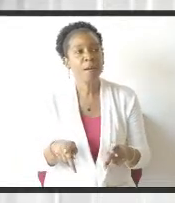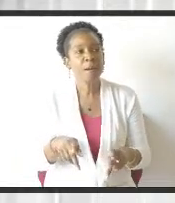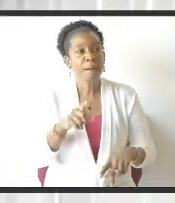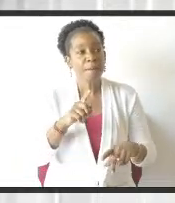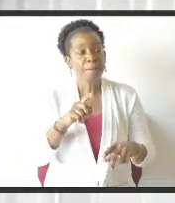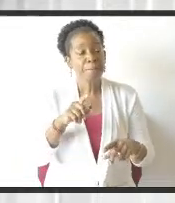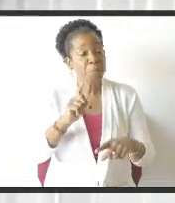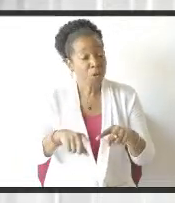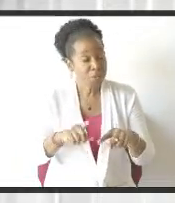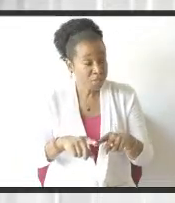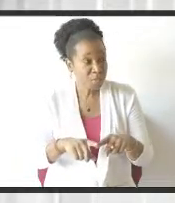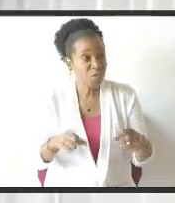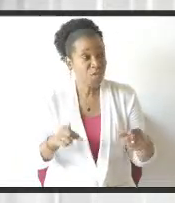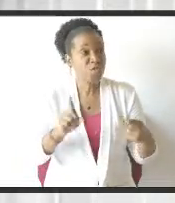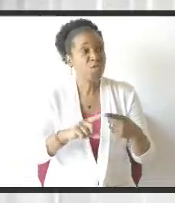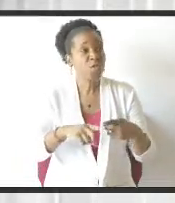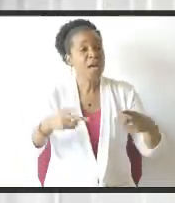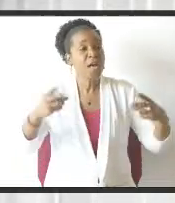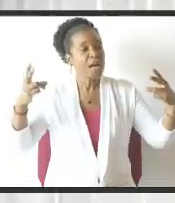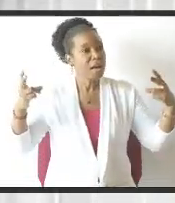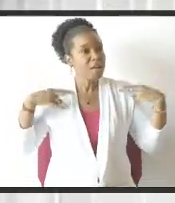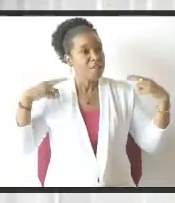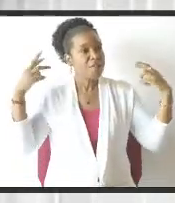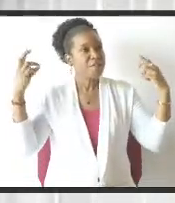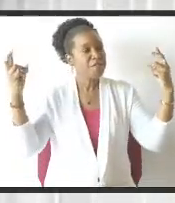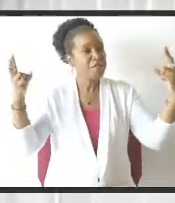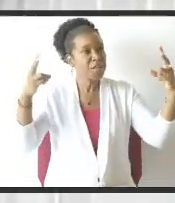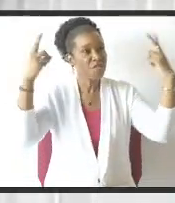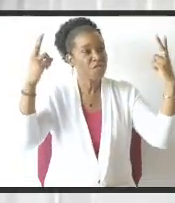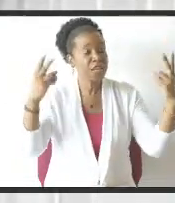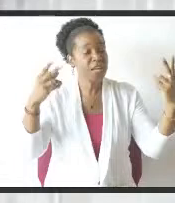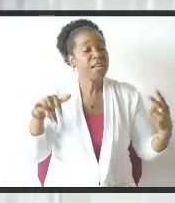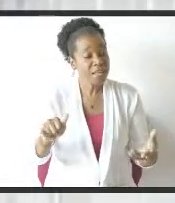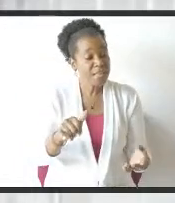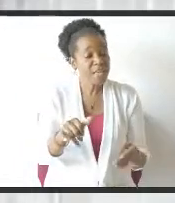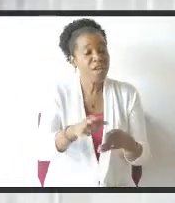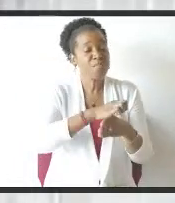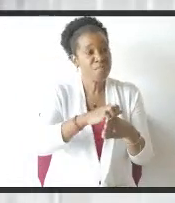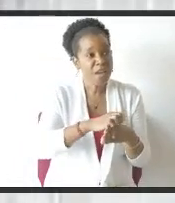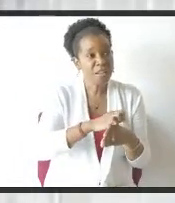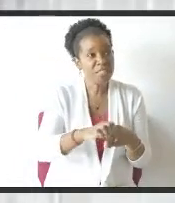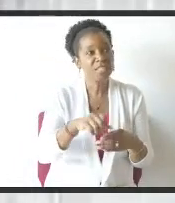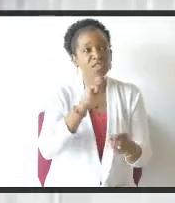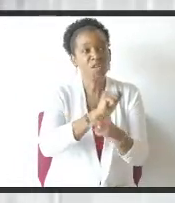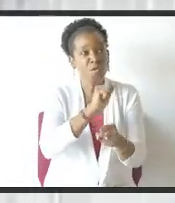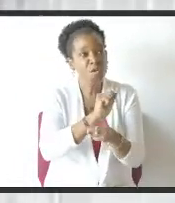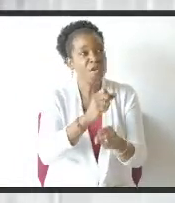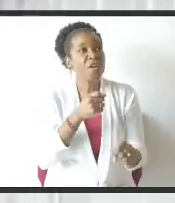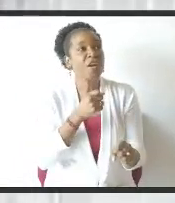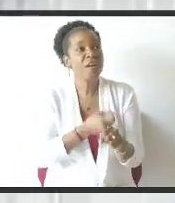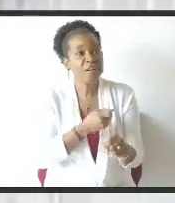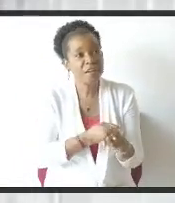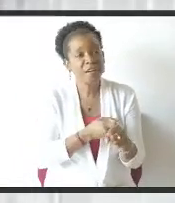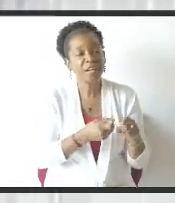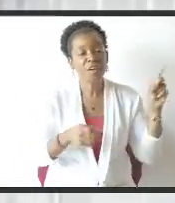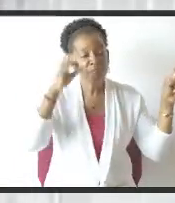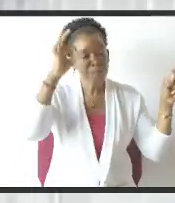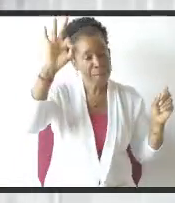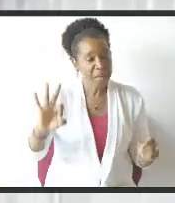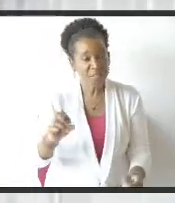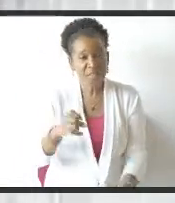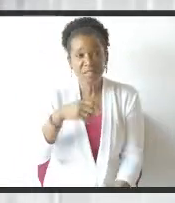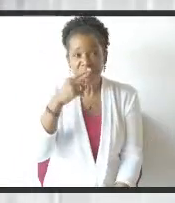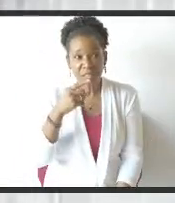I don't know of any Christian, I can speak of myself, who has not had a lot of things to overcome.